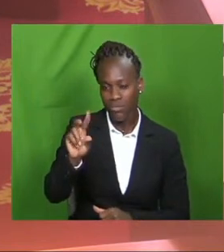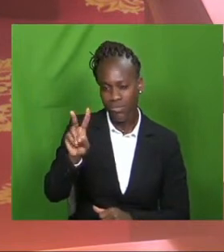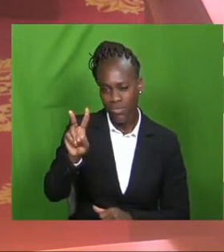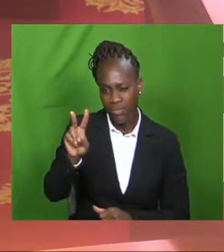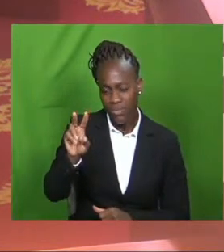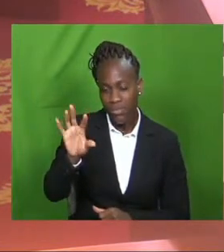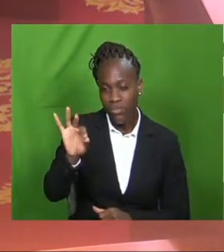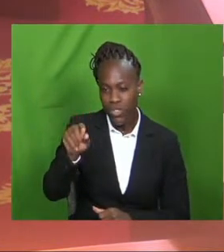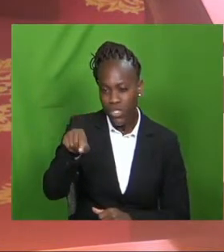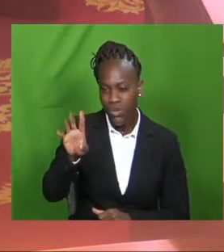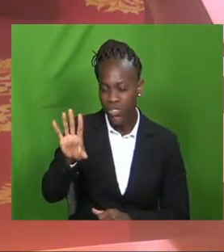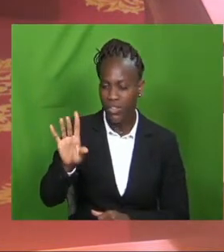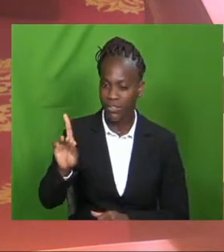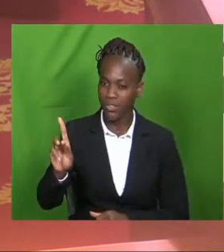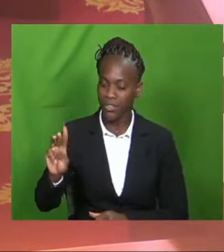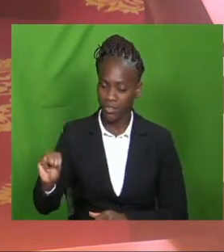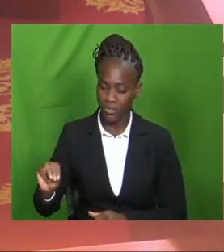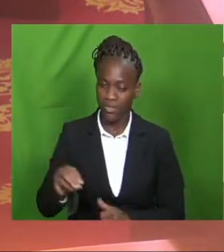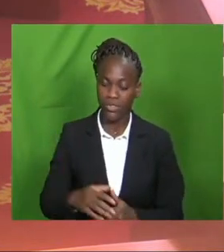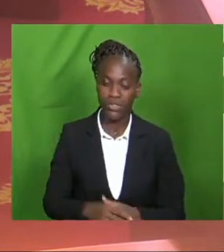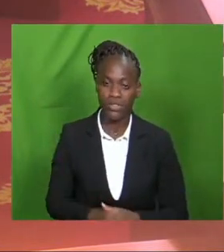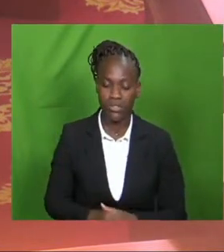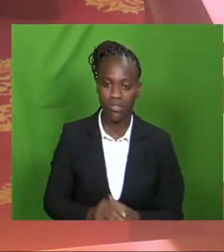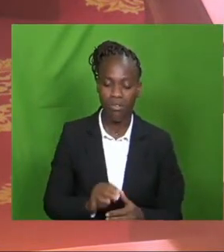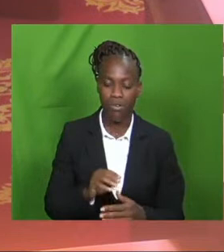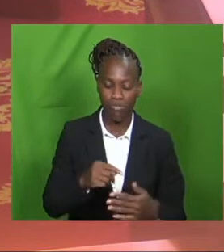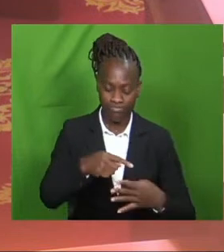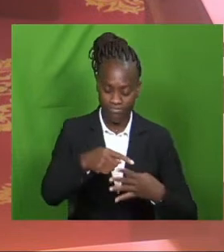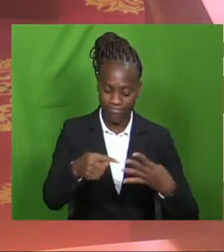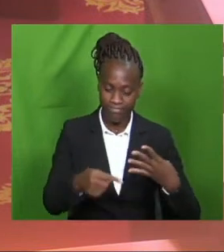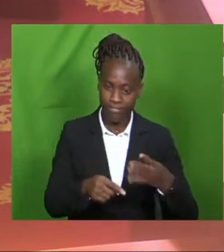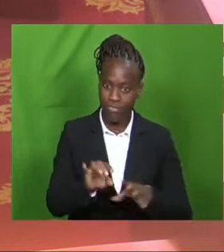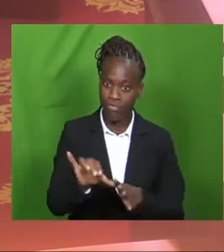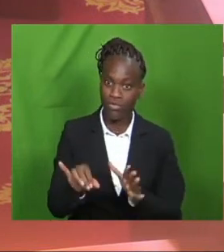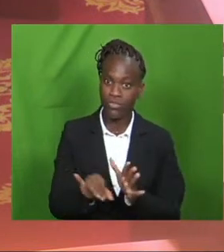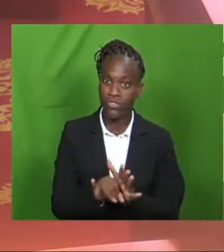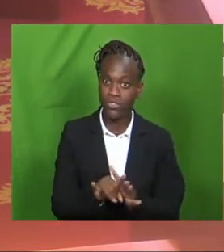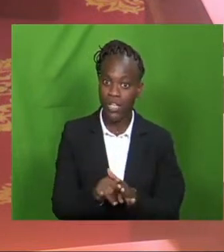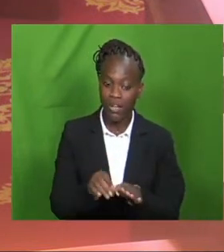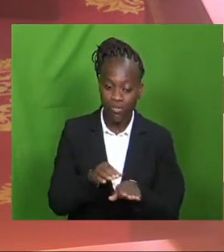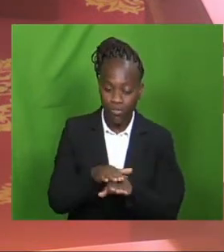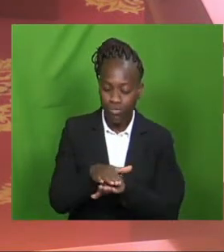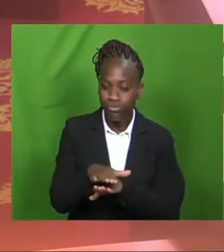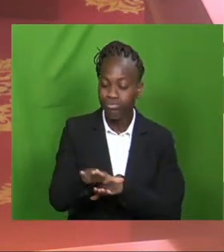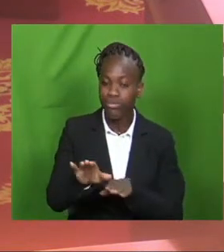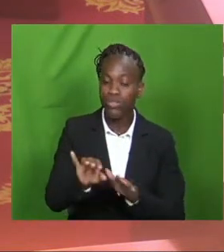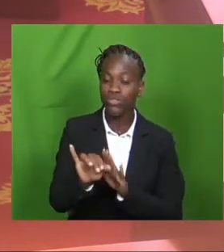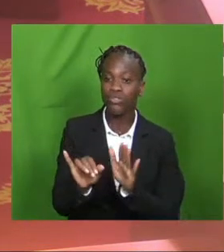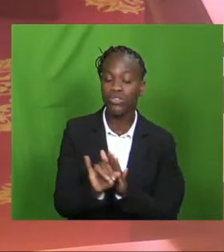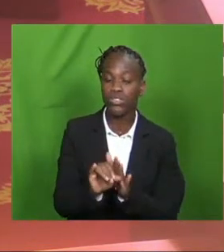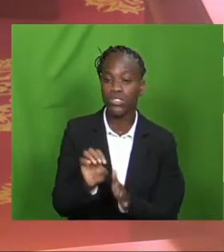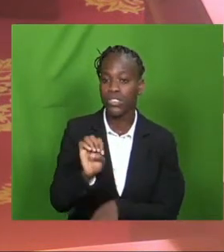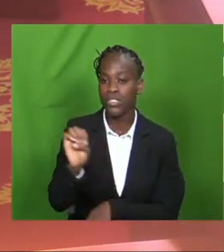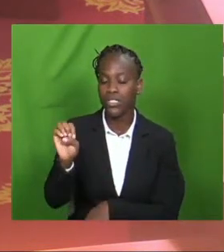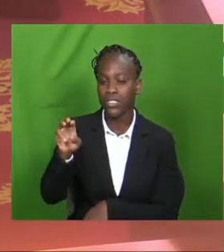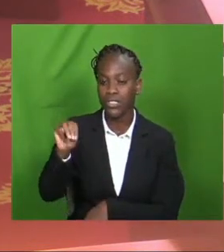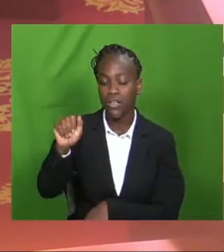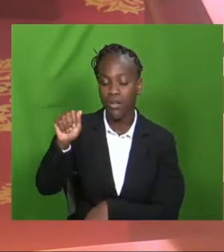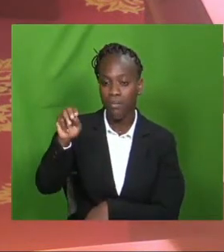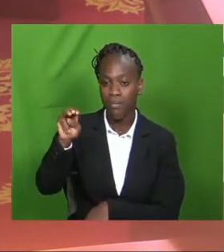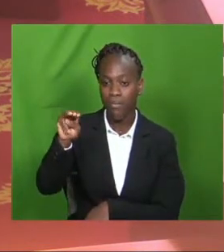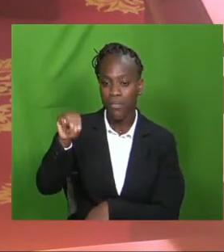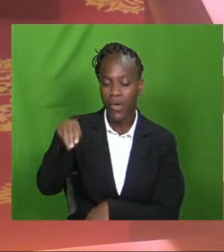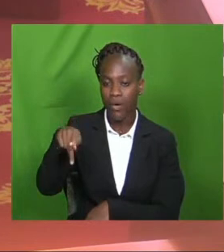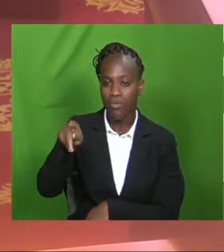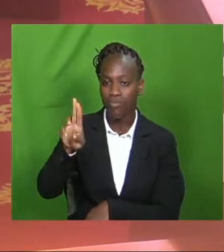Mr. Speaker, these roads are identified feeder roads located in the East Mamprusi district of the